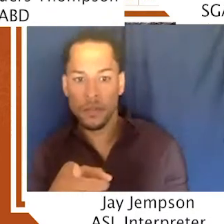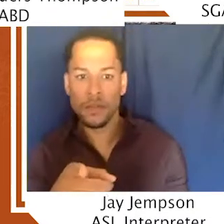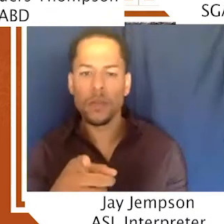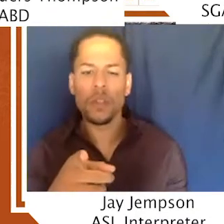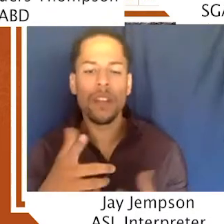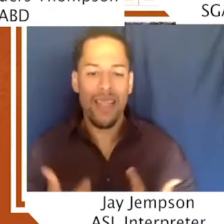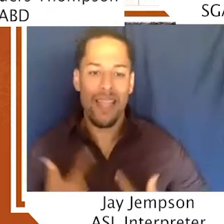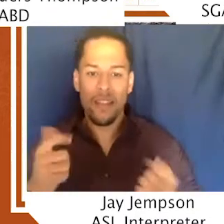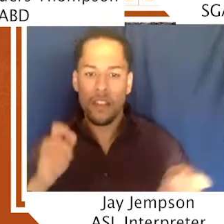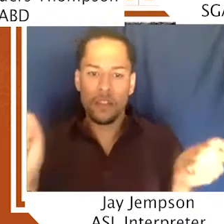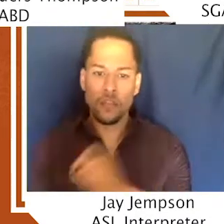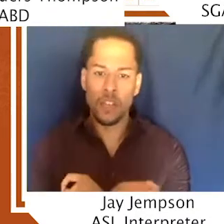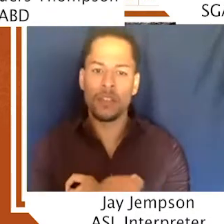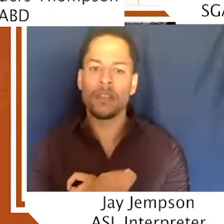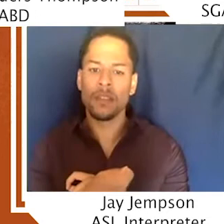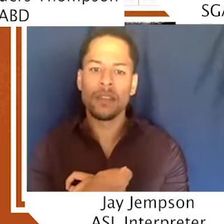Okay.